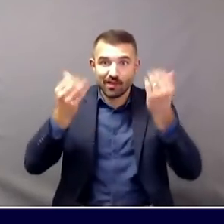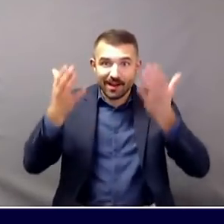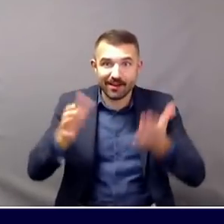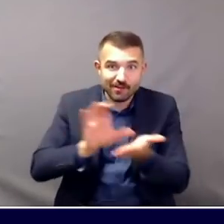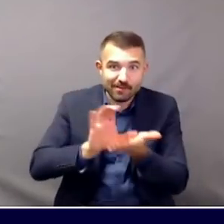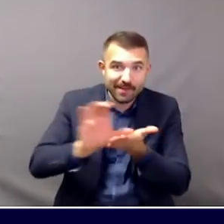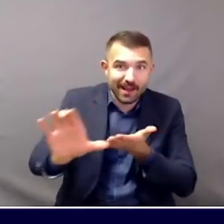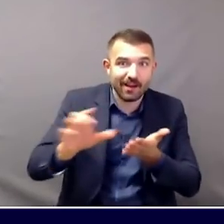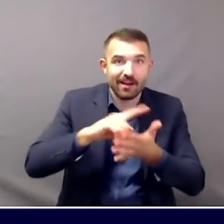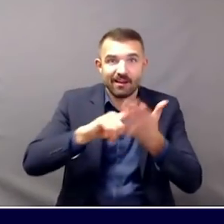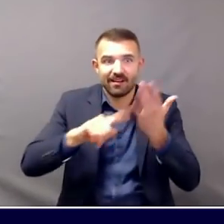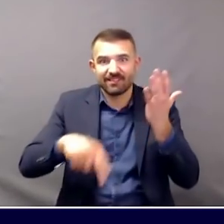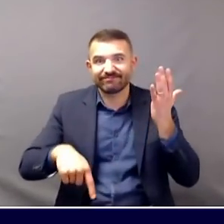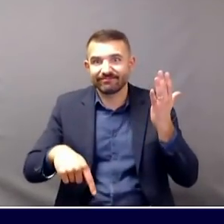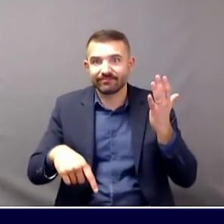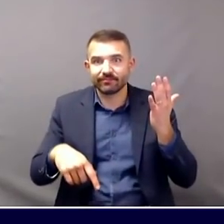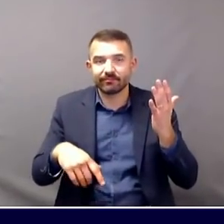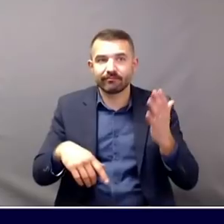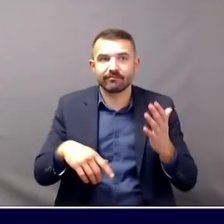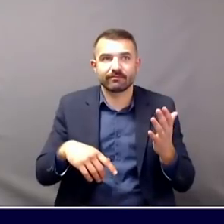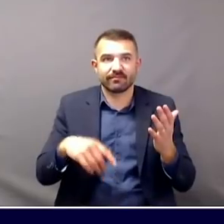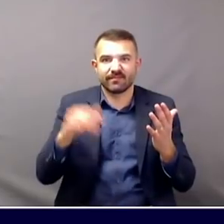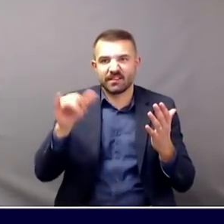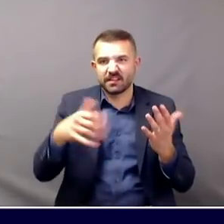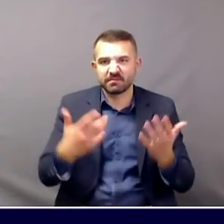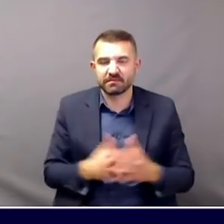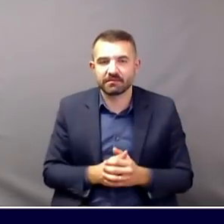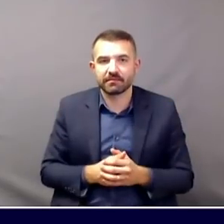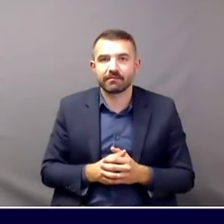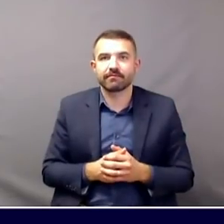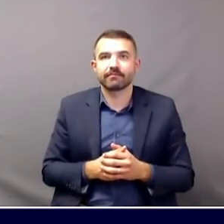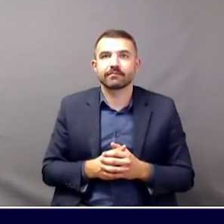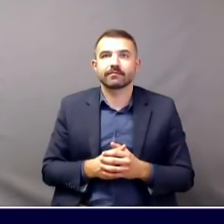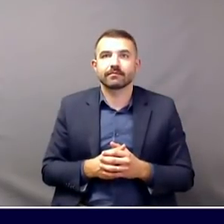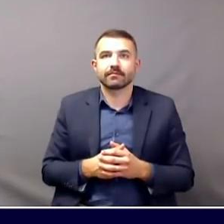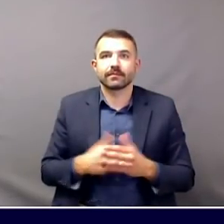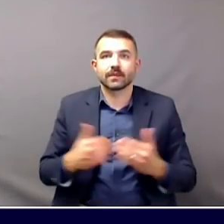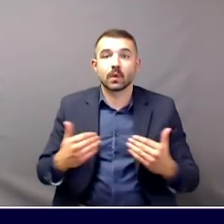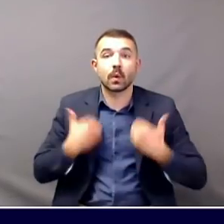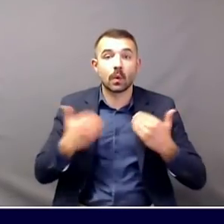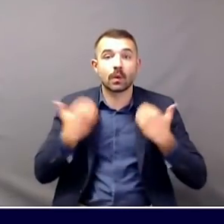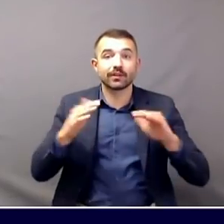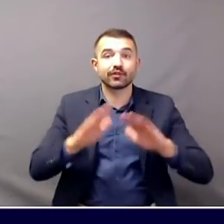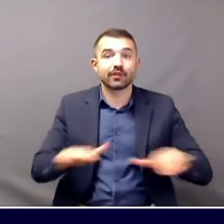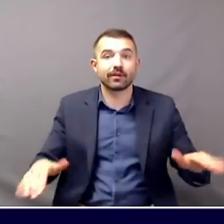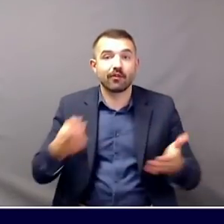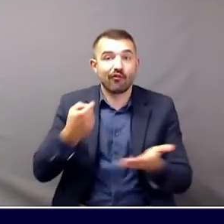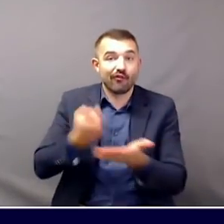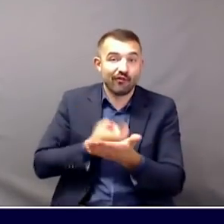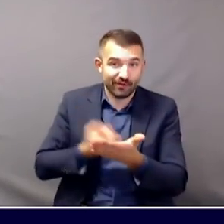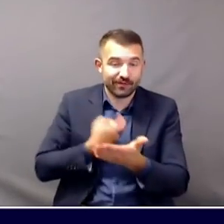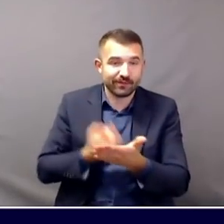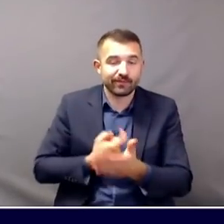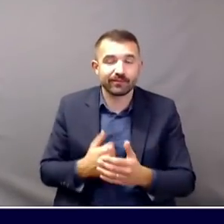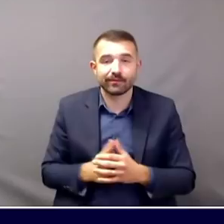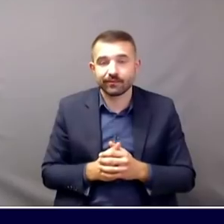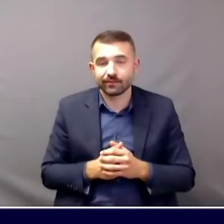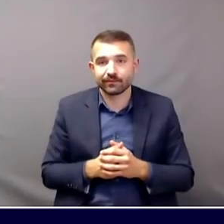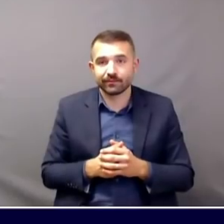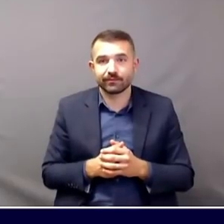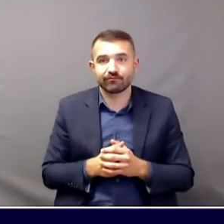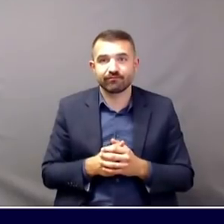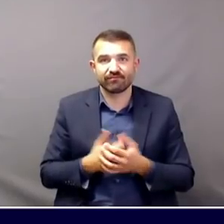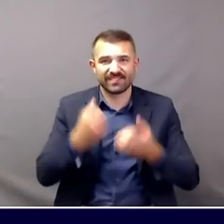And my next question is about youth hockey. Can you talk about what specifically happens in the